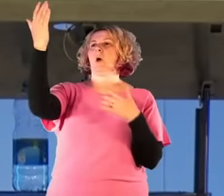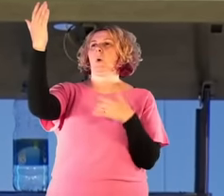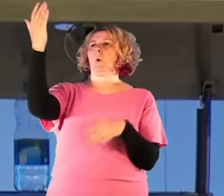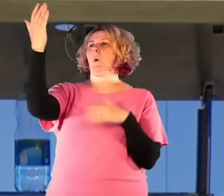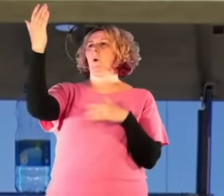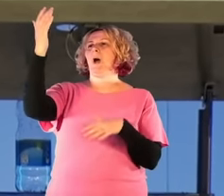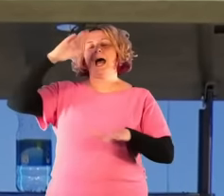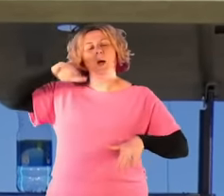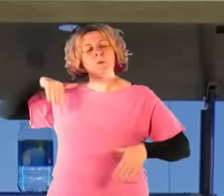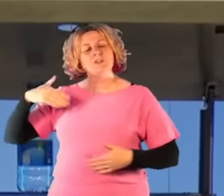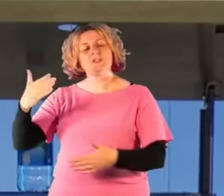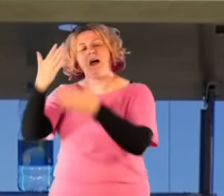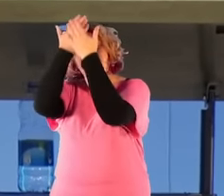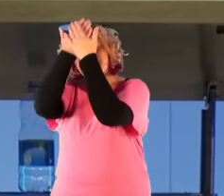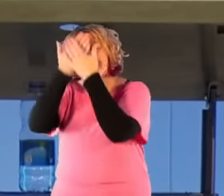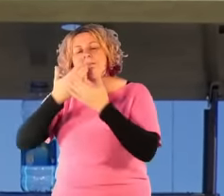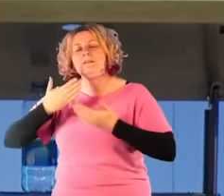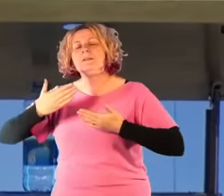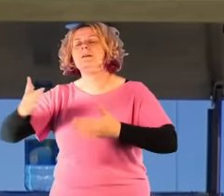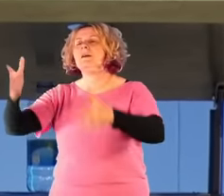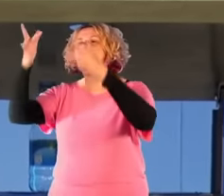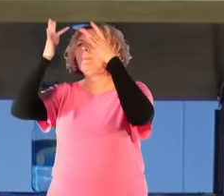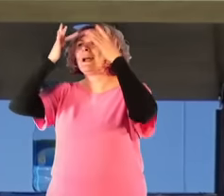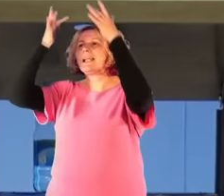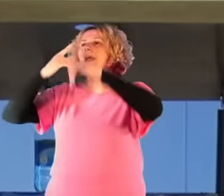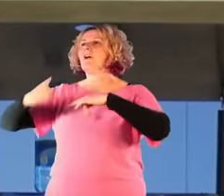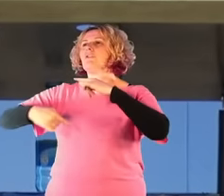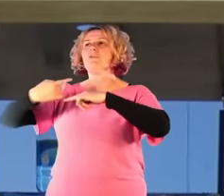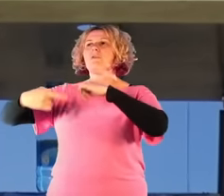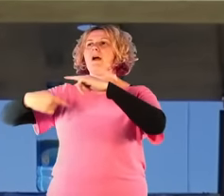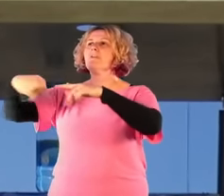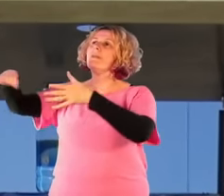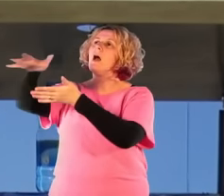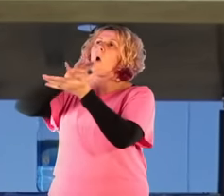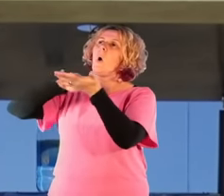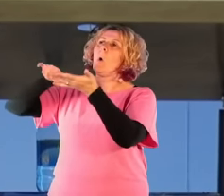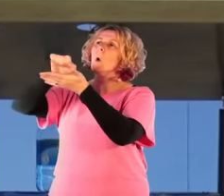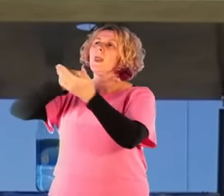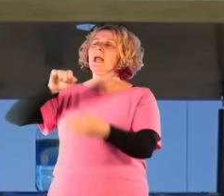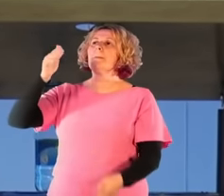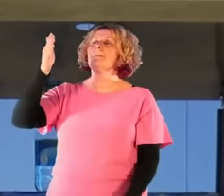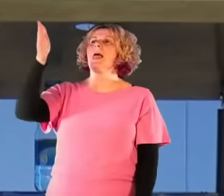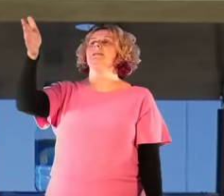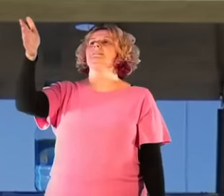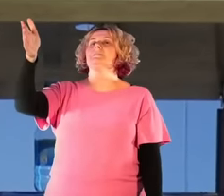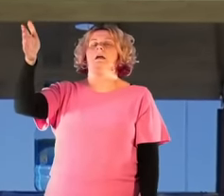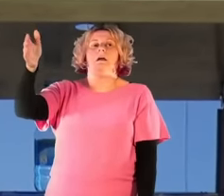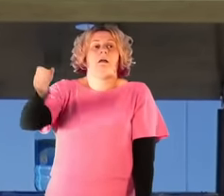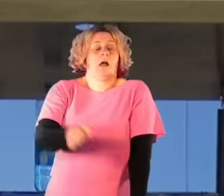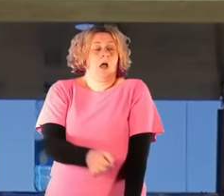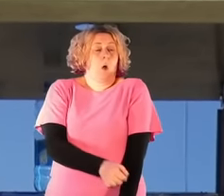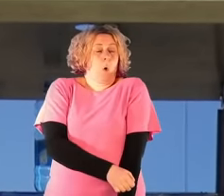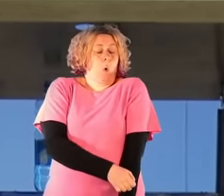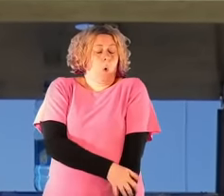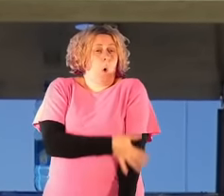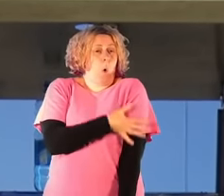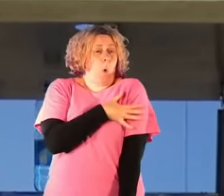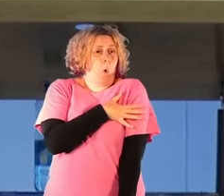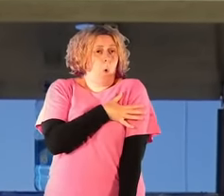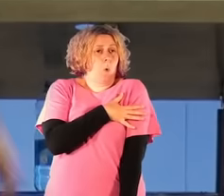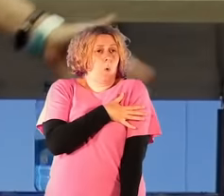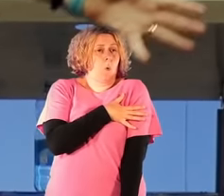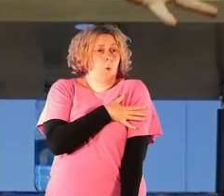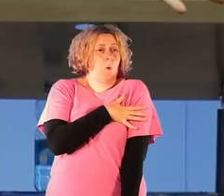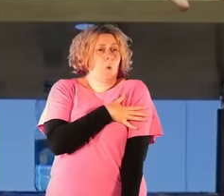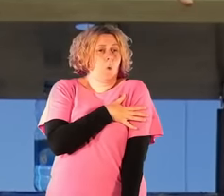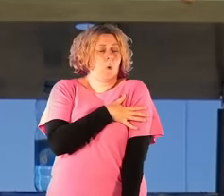King forever in that holy place." And it was one of those moments when you get that tingle down your spine